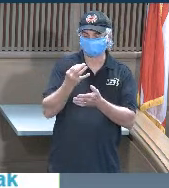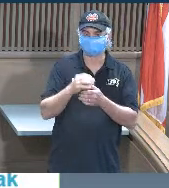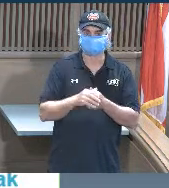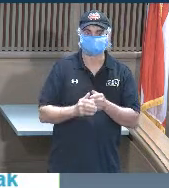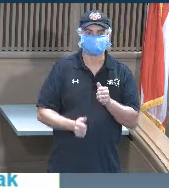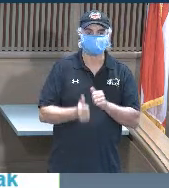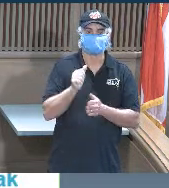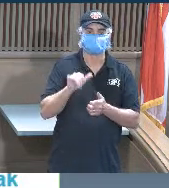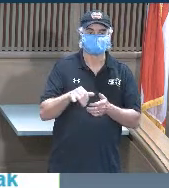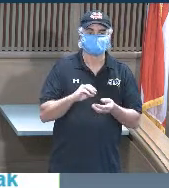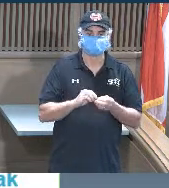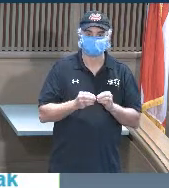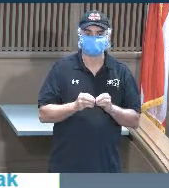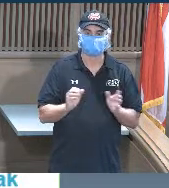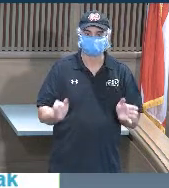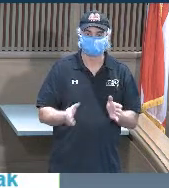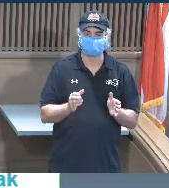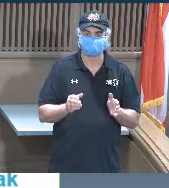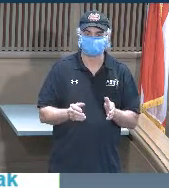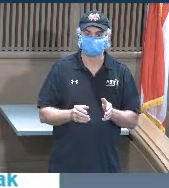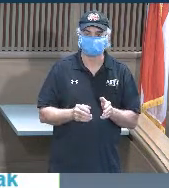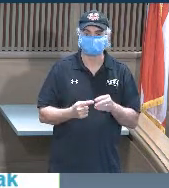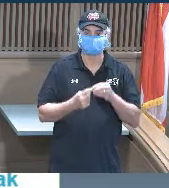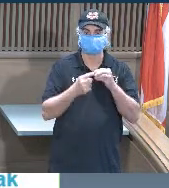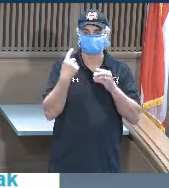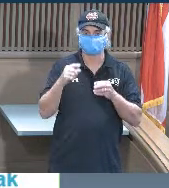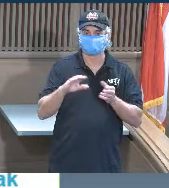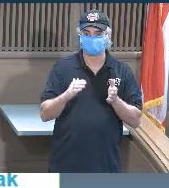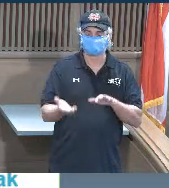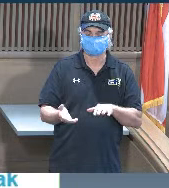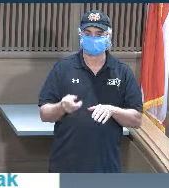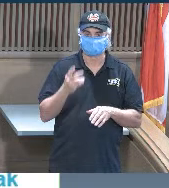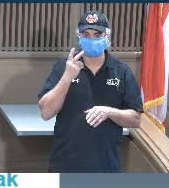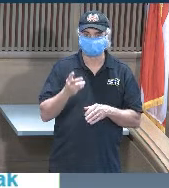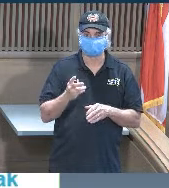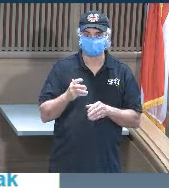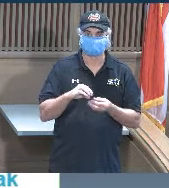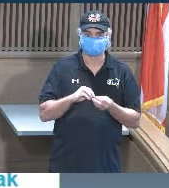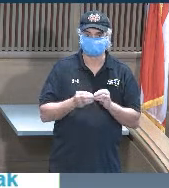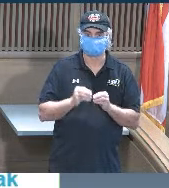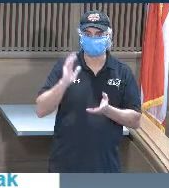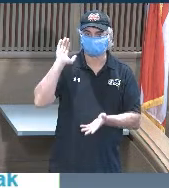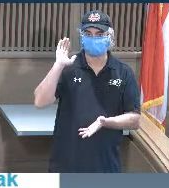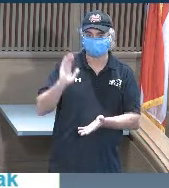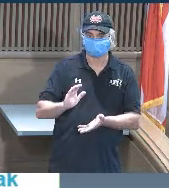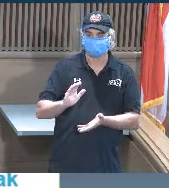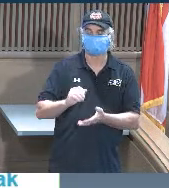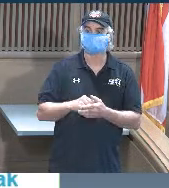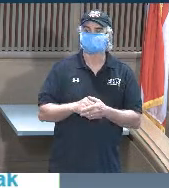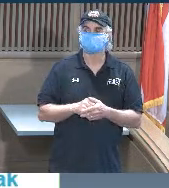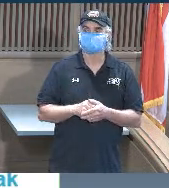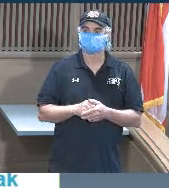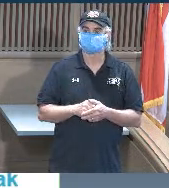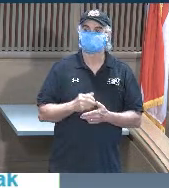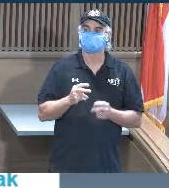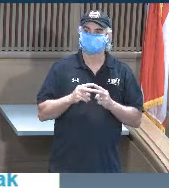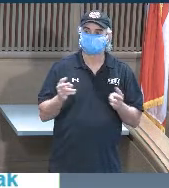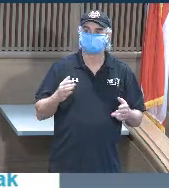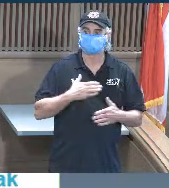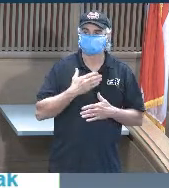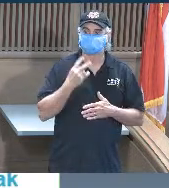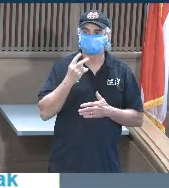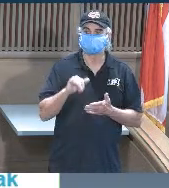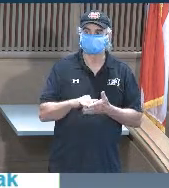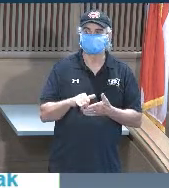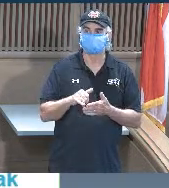most of those numbers are encouraging, other than the deaths, obviously, but we're seeing a decrease in number, and certainly we're happy to see any improvement.